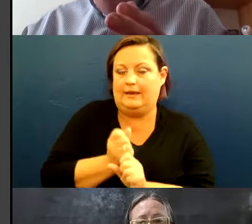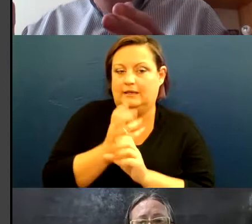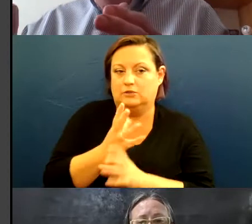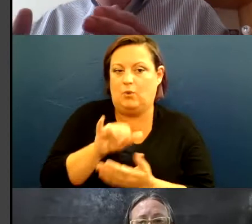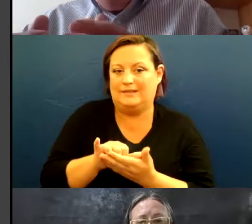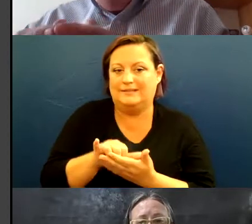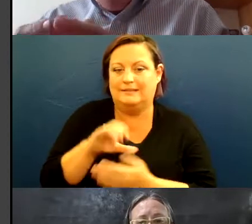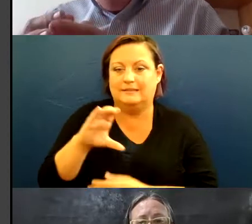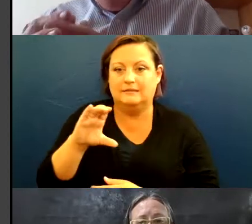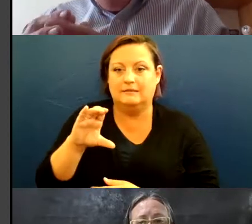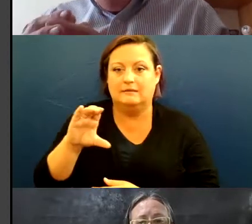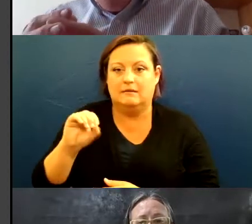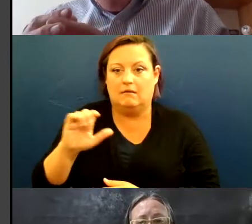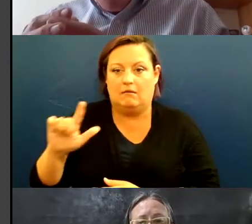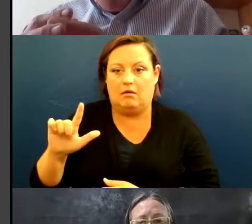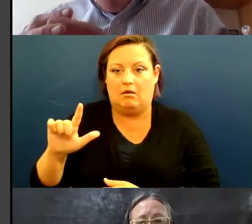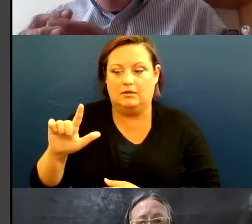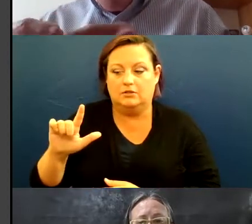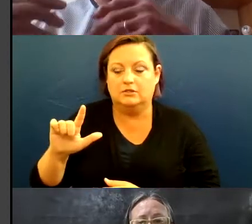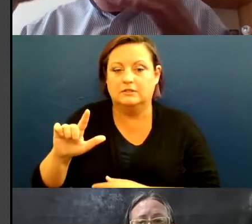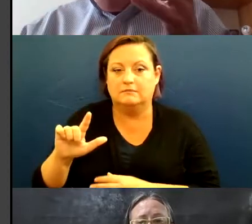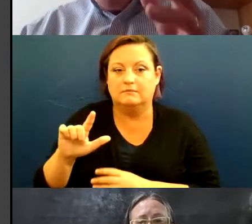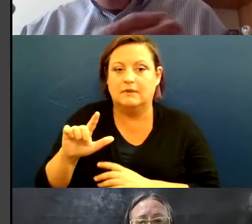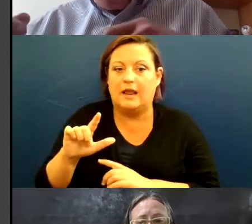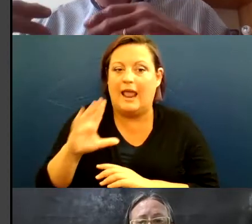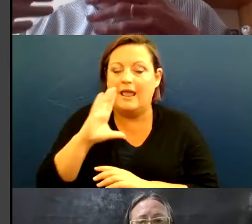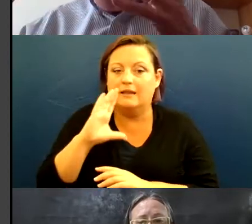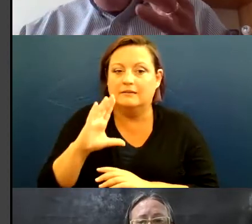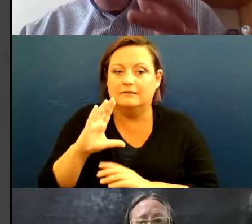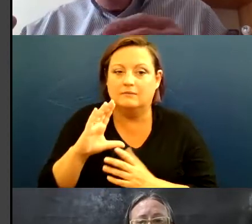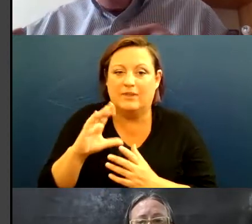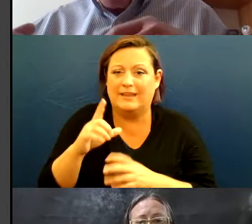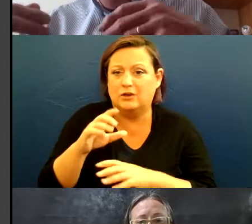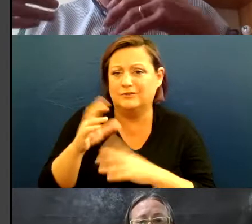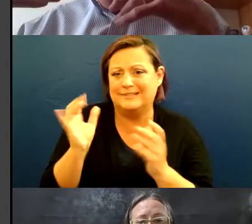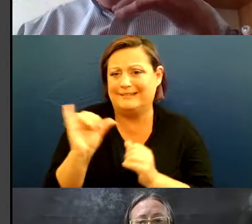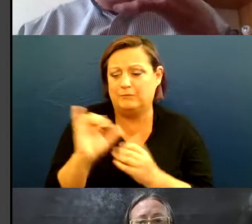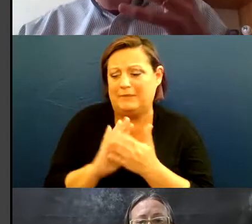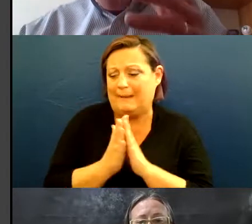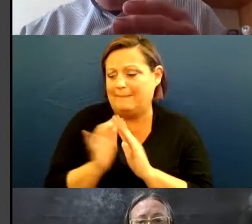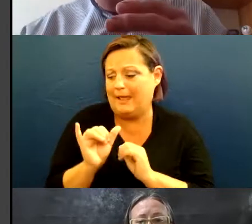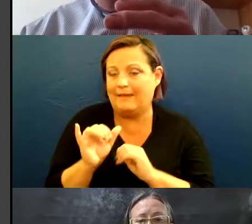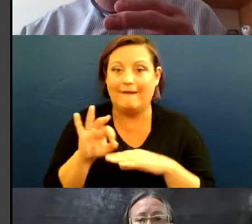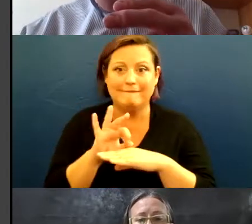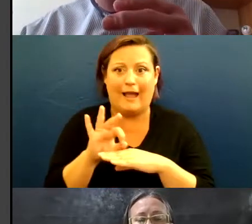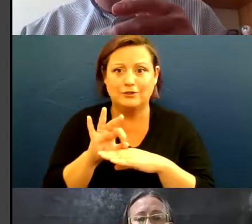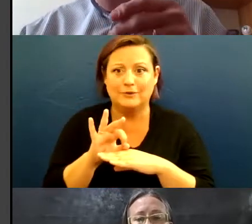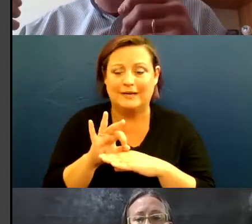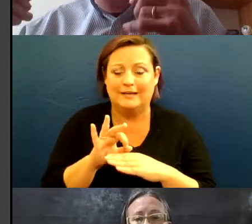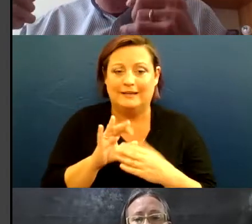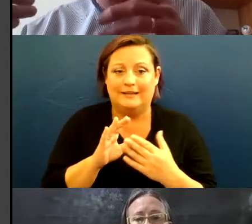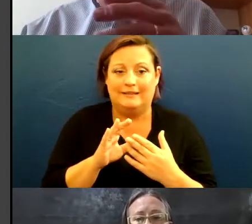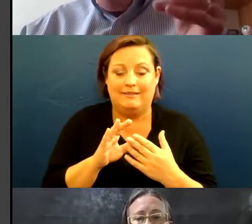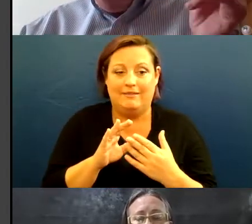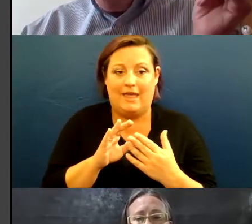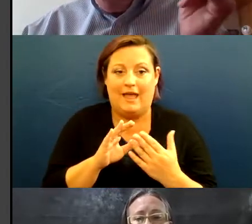secreted. So we think there'll just be a little factory that sits there, expresses the missing protein, and the